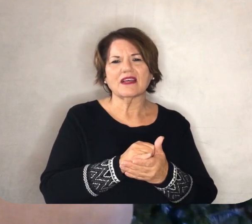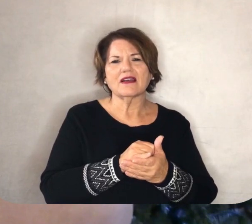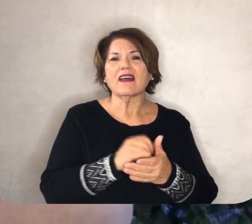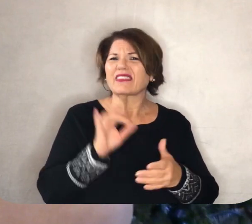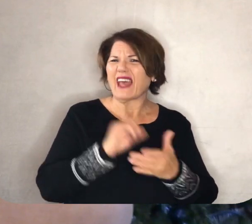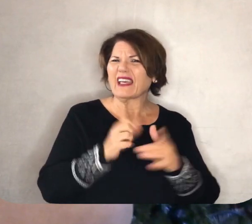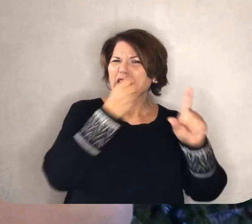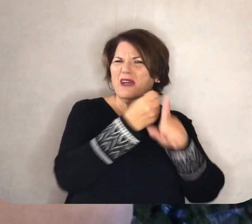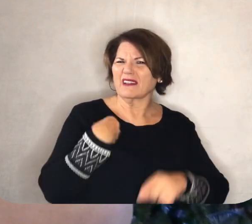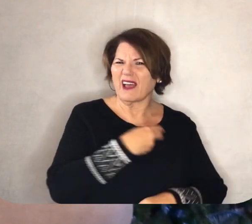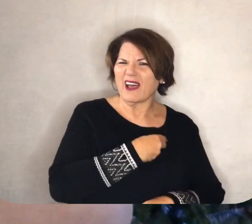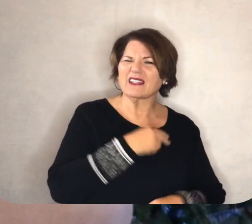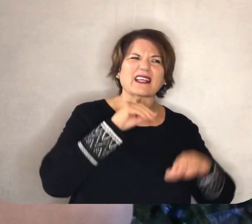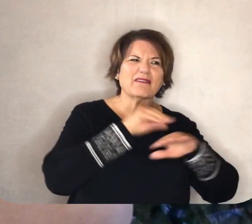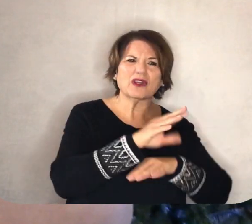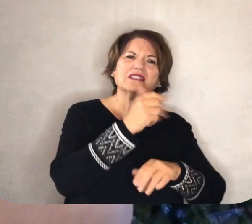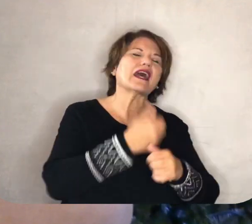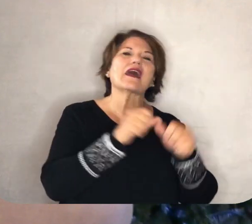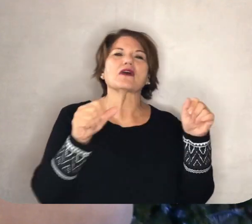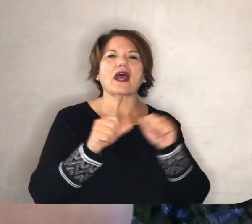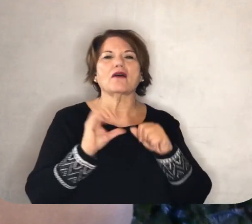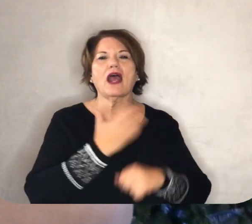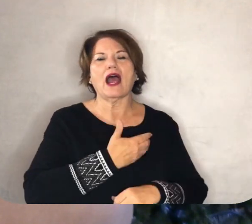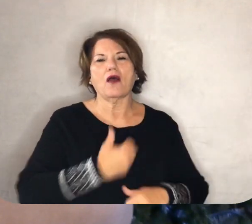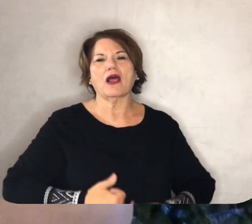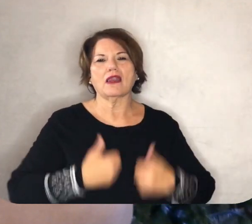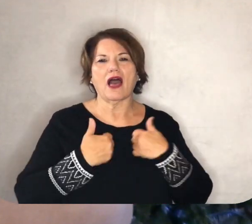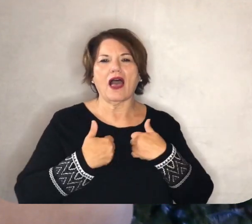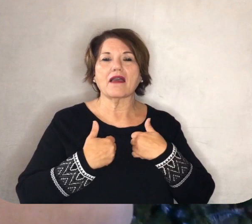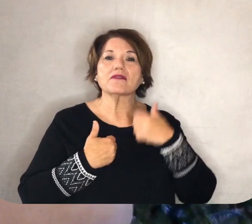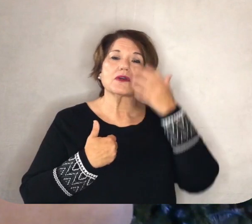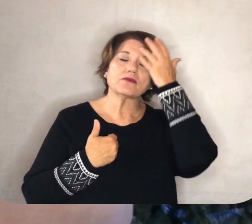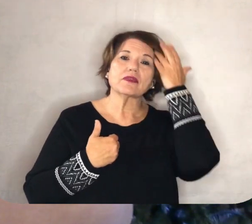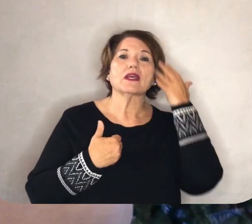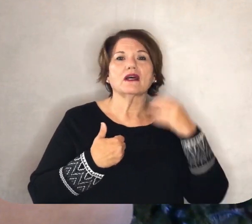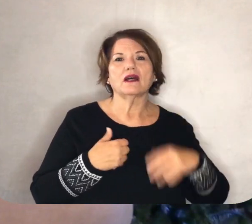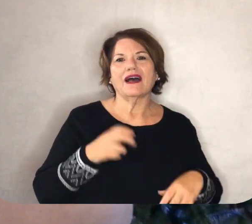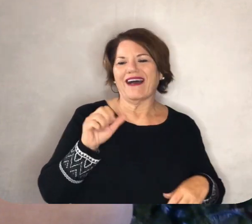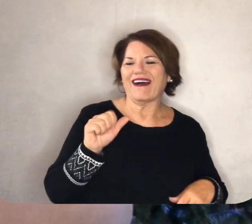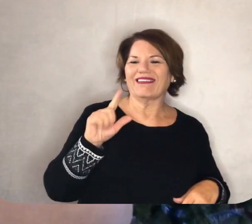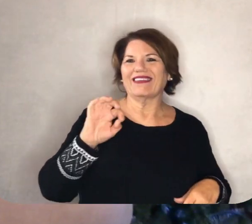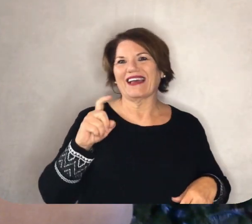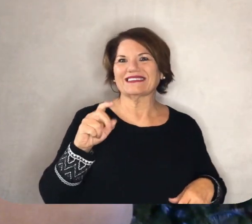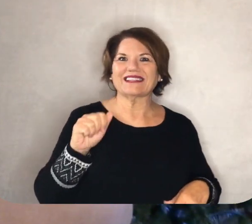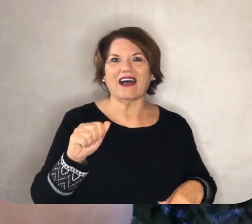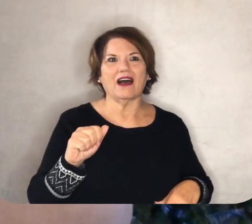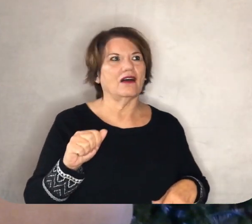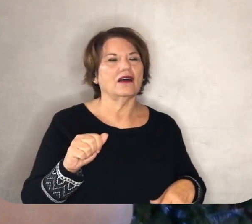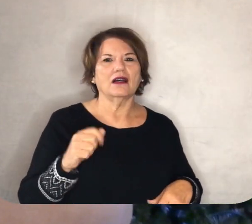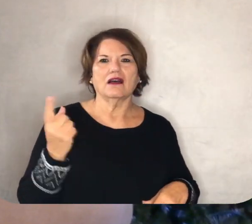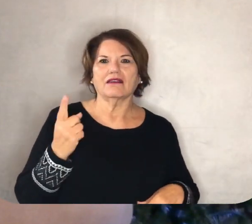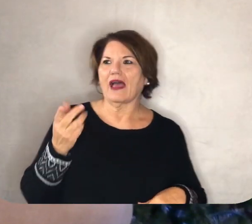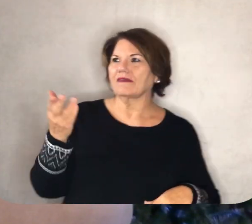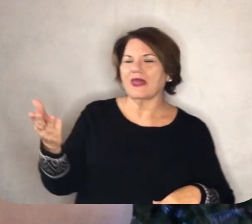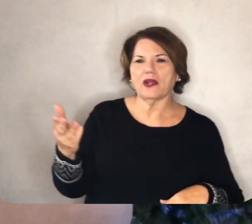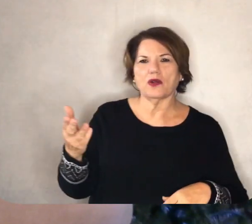I guess, influences almost every aspect of our life. You know, and Alexa and all these different things. Like somebody's house right now, there's a little